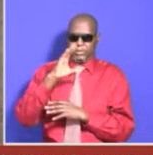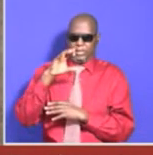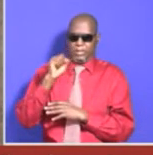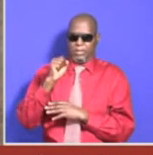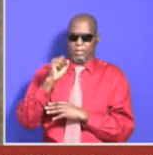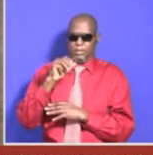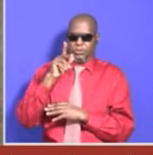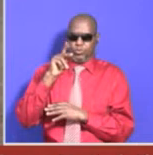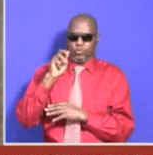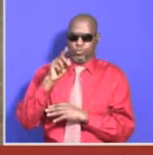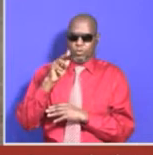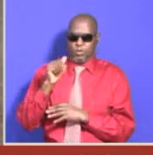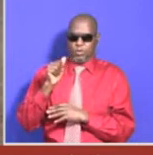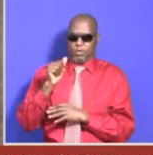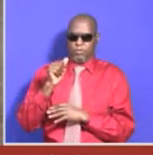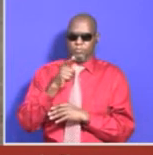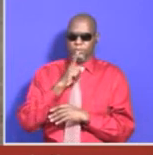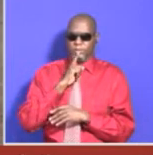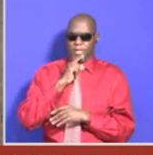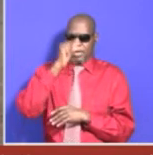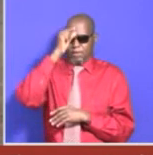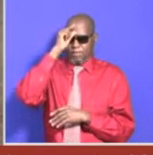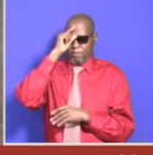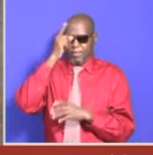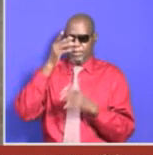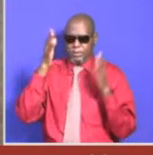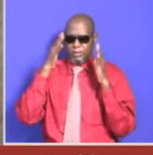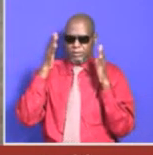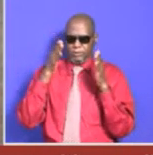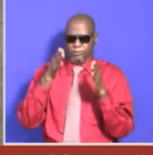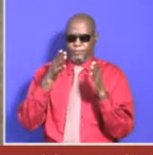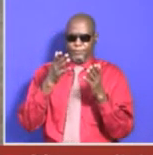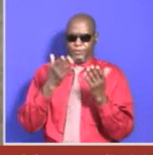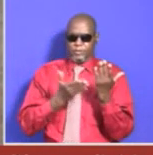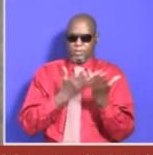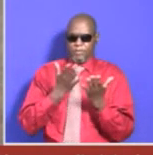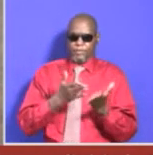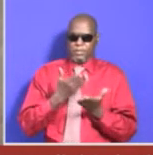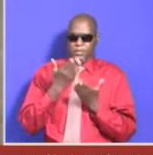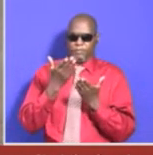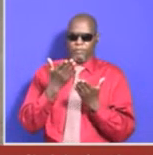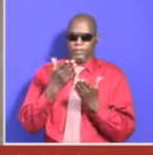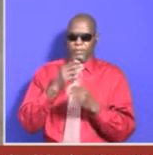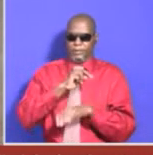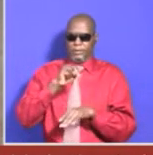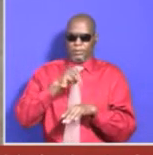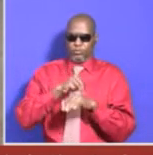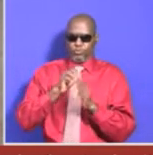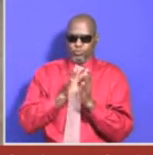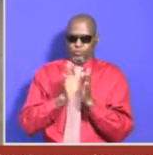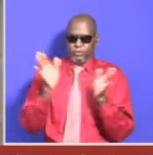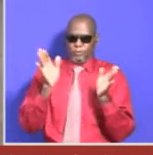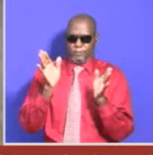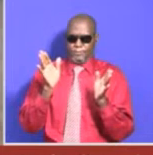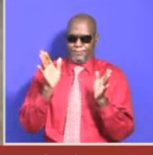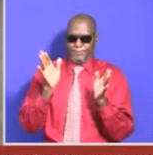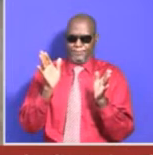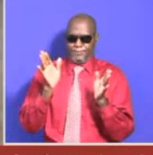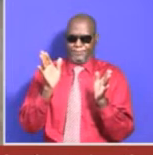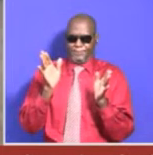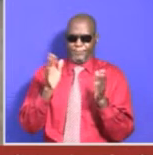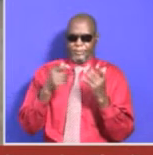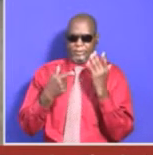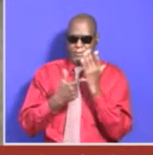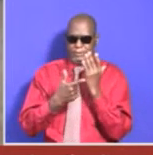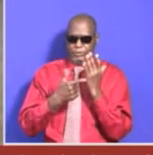CS Kuria emphasized the government's dedication to improving service delivery nationwide. He highlighted that the newly established